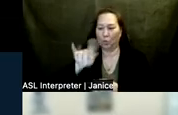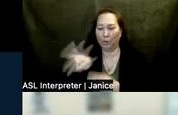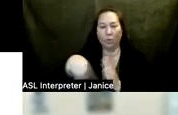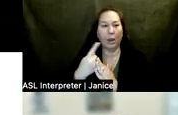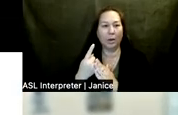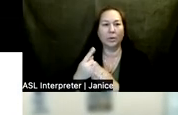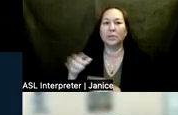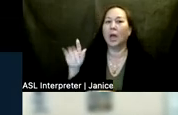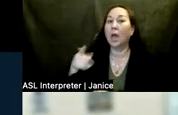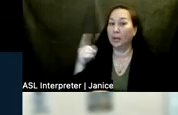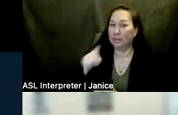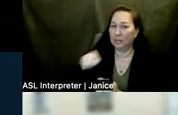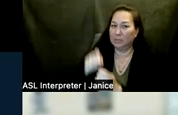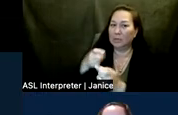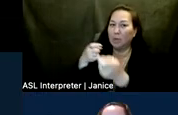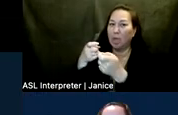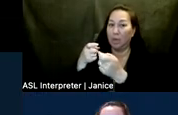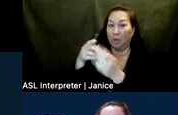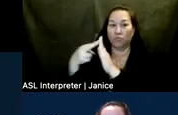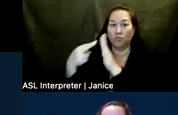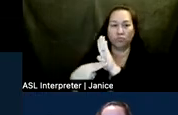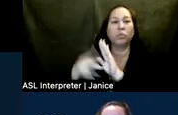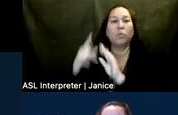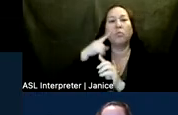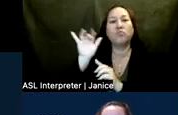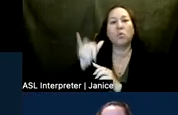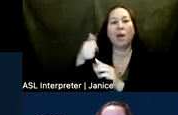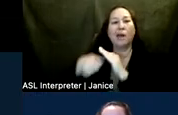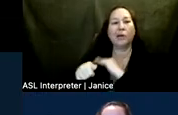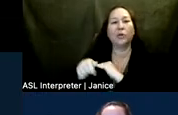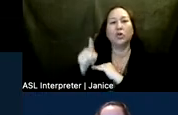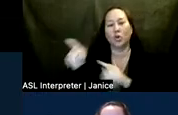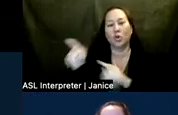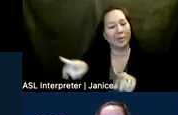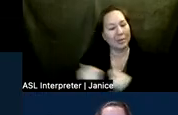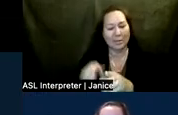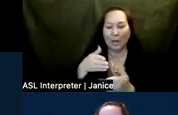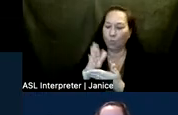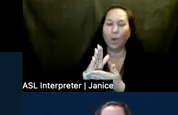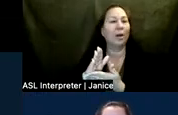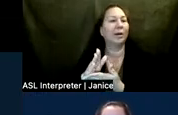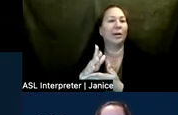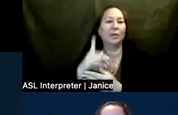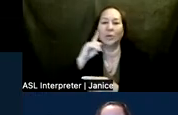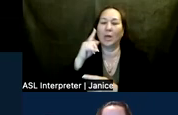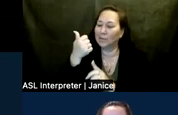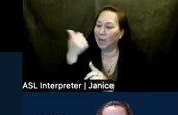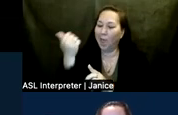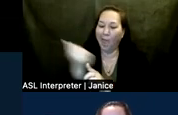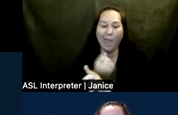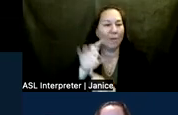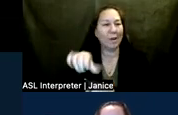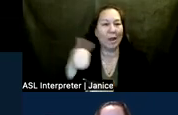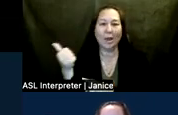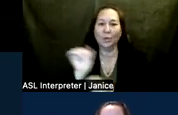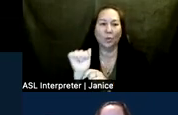Worker Bills of Rights. I do want you to know that you are entitled to the same rights as every other worker, minimum wage, overtime, earned sick